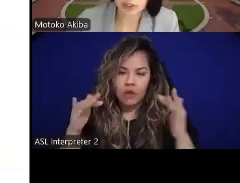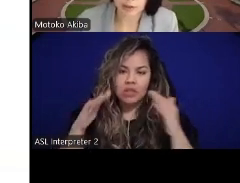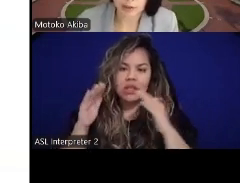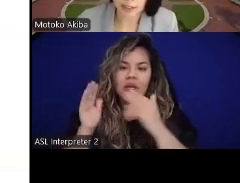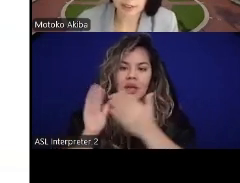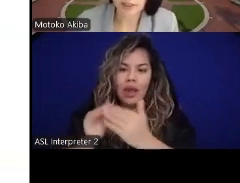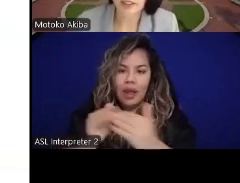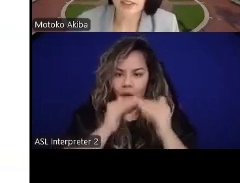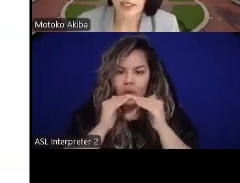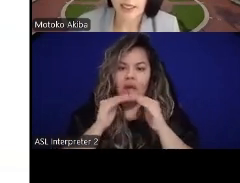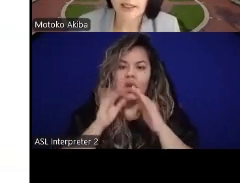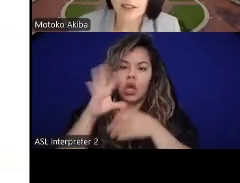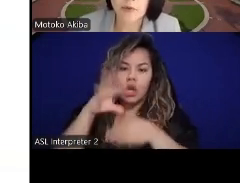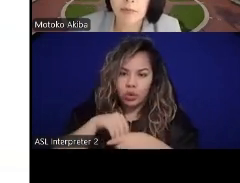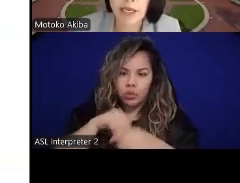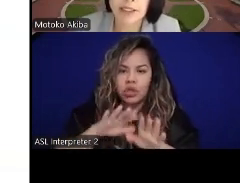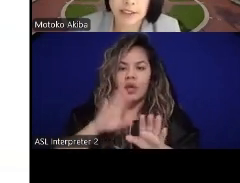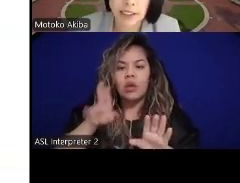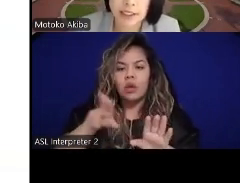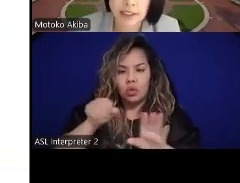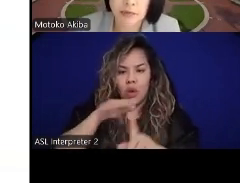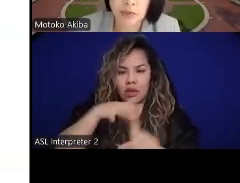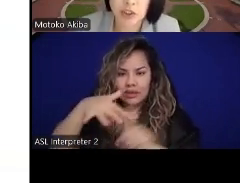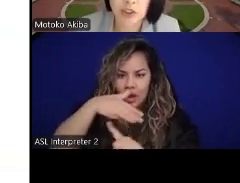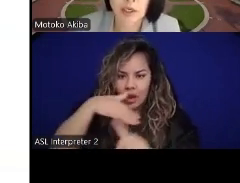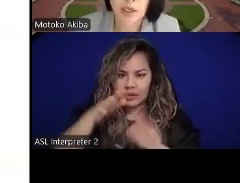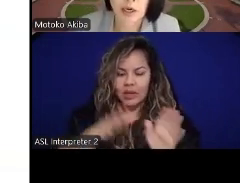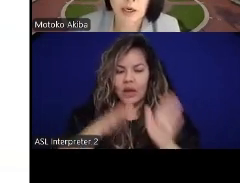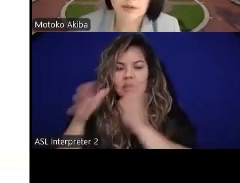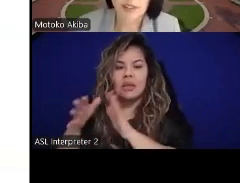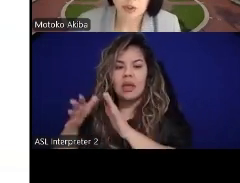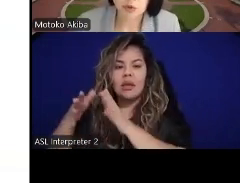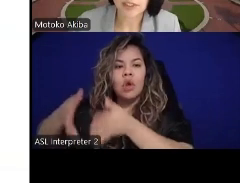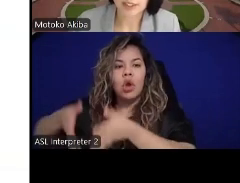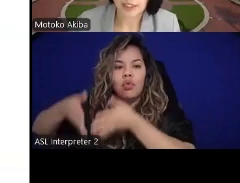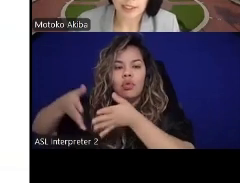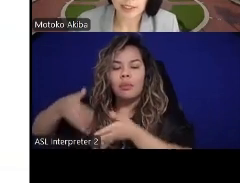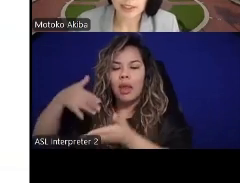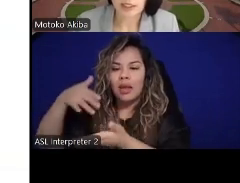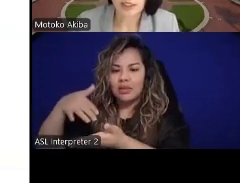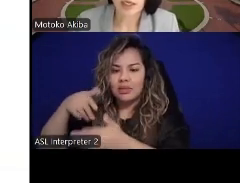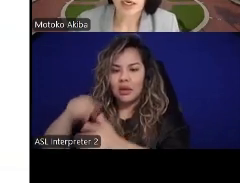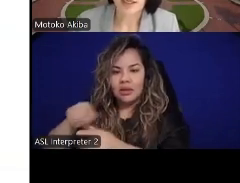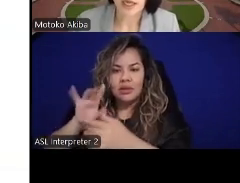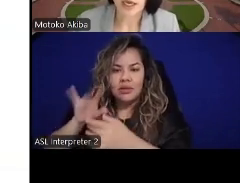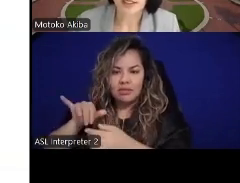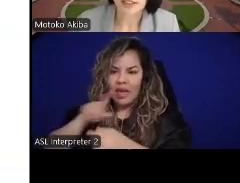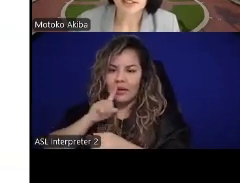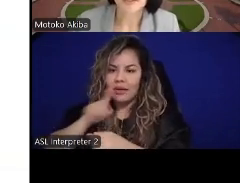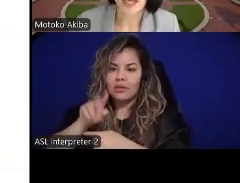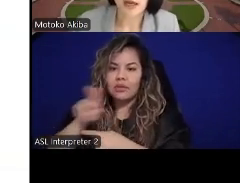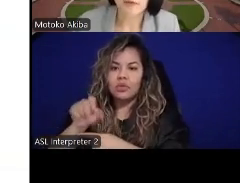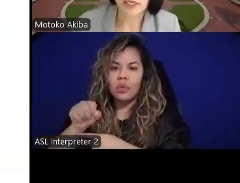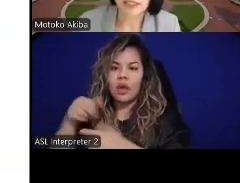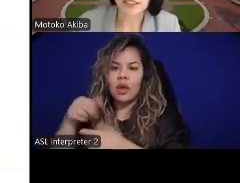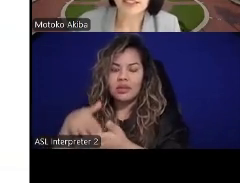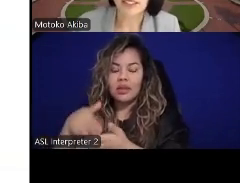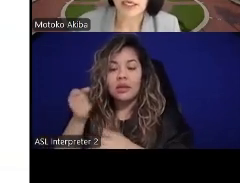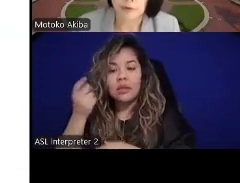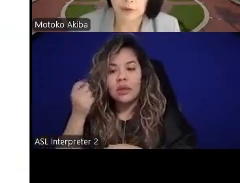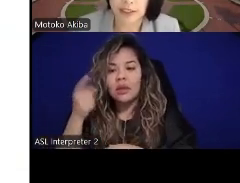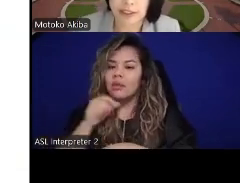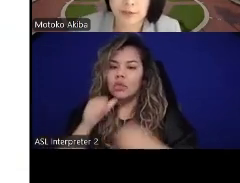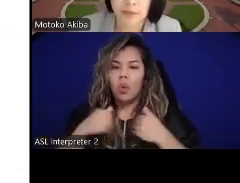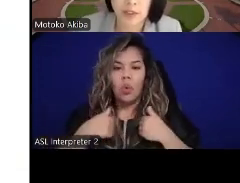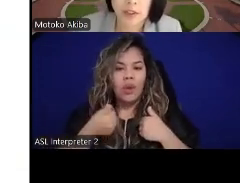the US context, and the remaining studies, which are the US studies that doesn't have any